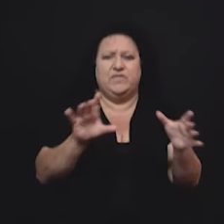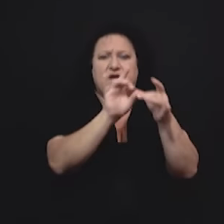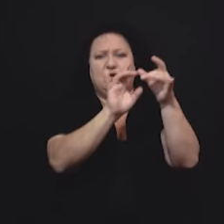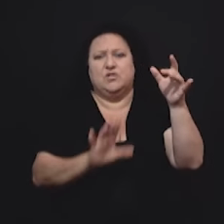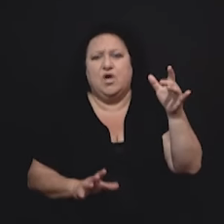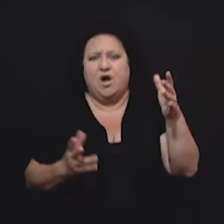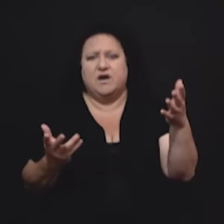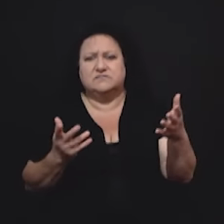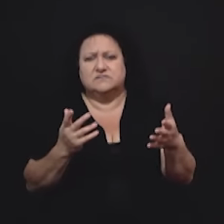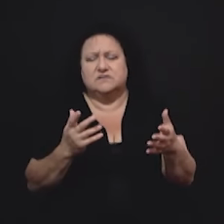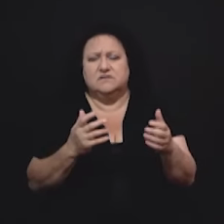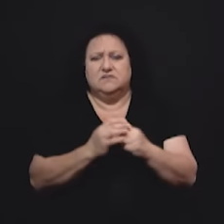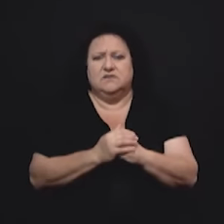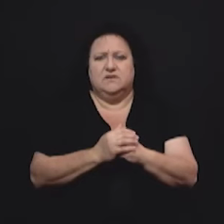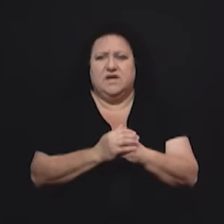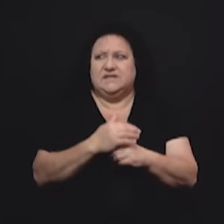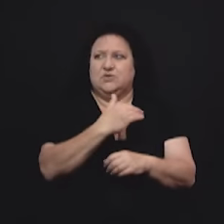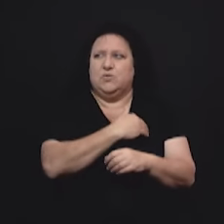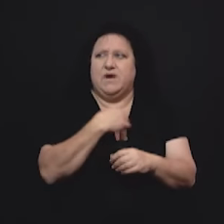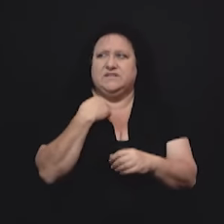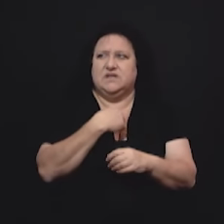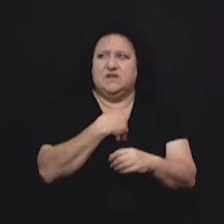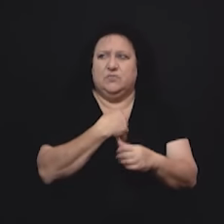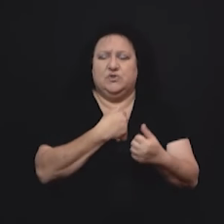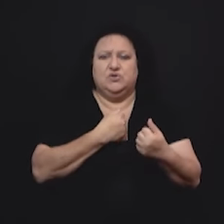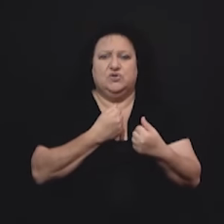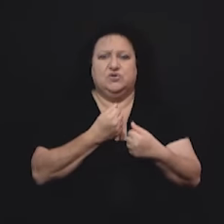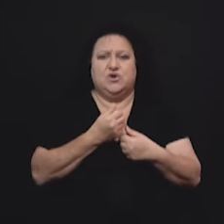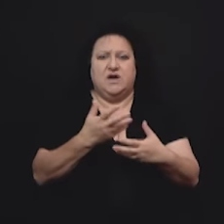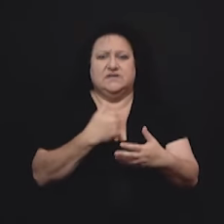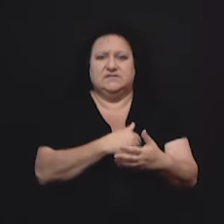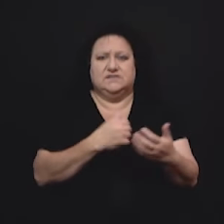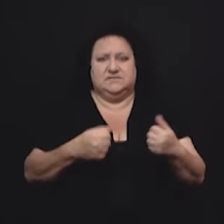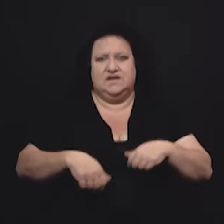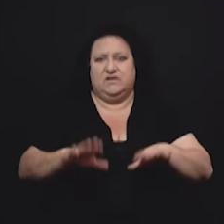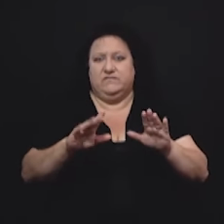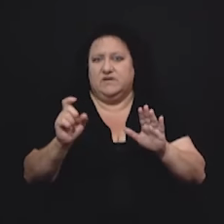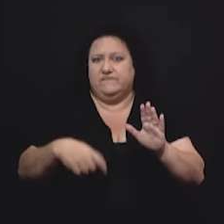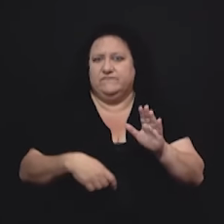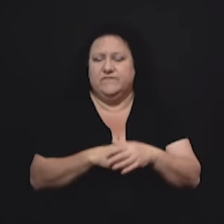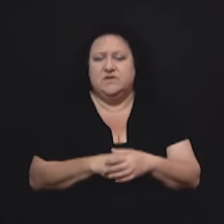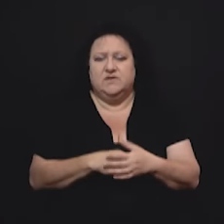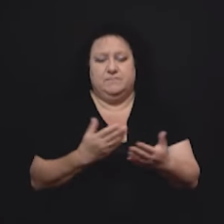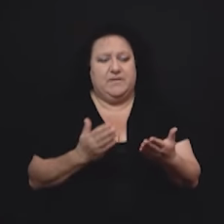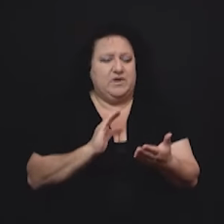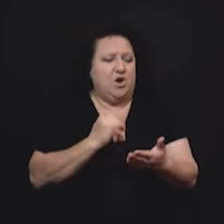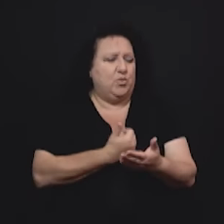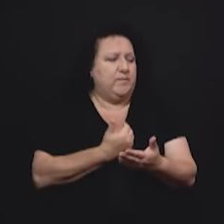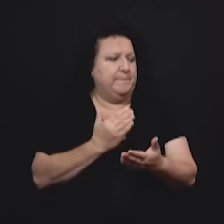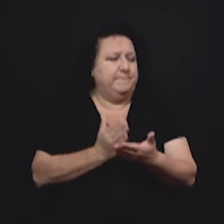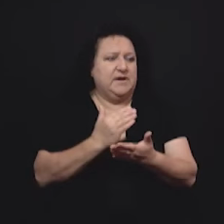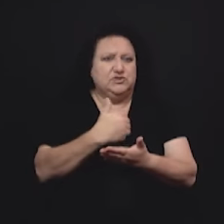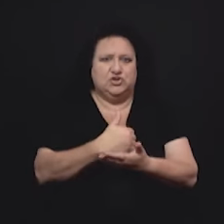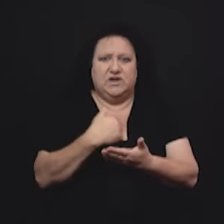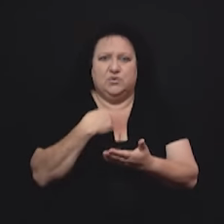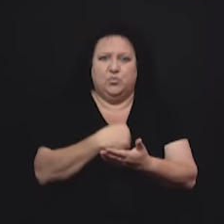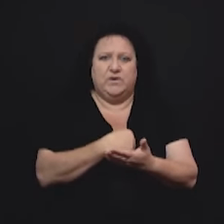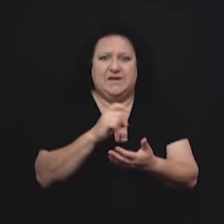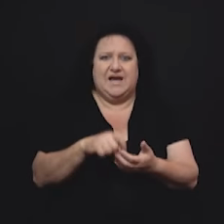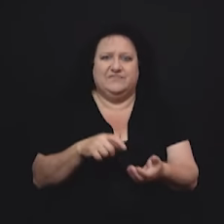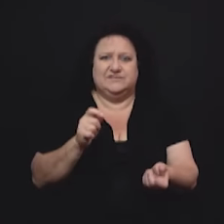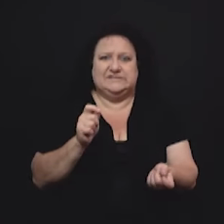cost us something. It cost us our comfort. Sometimes it cost us a realigning of our budget. What are we willing to pay